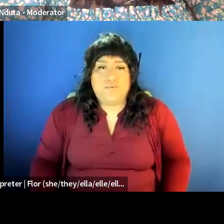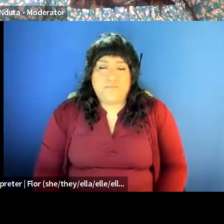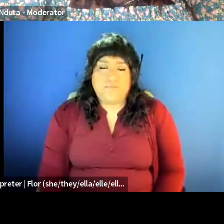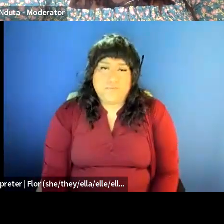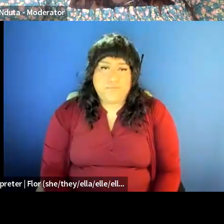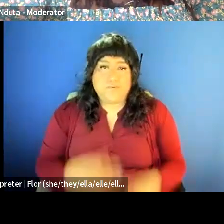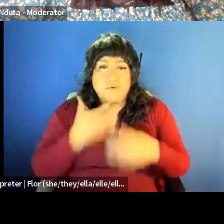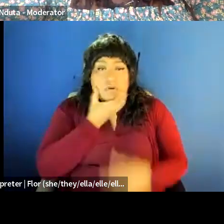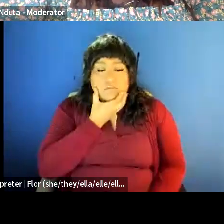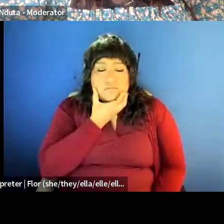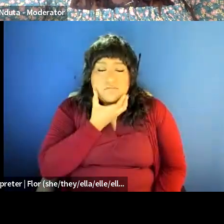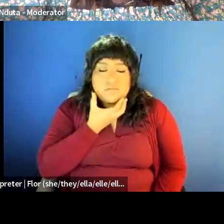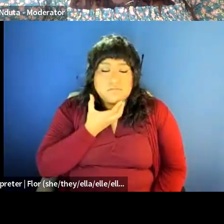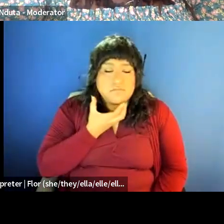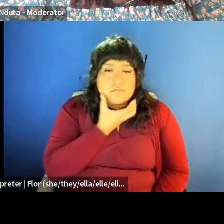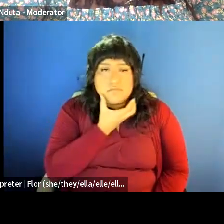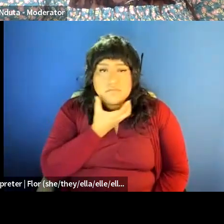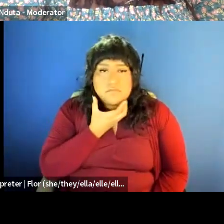loosen your jaw.